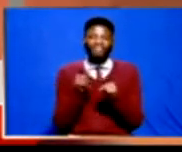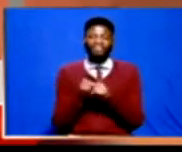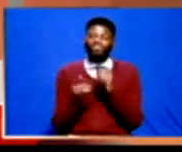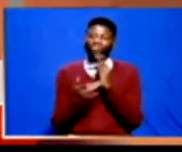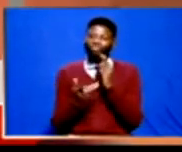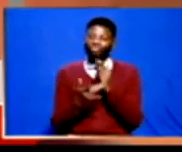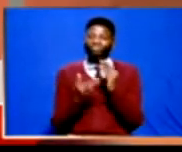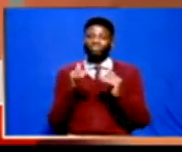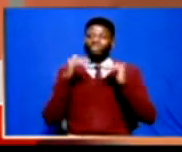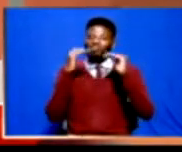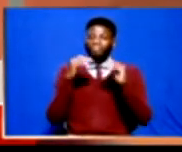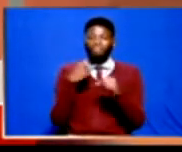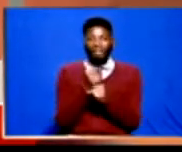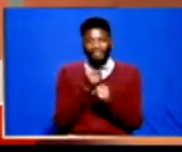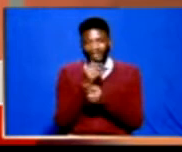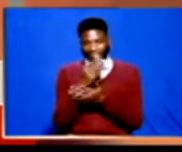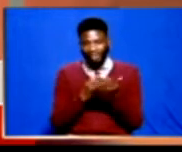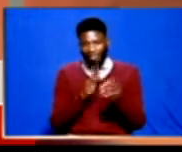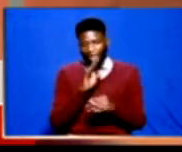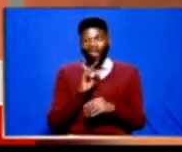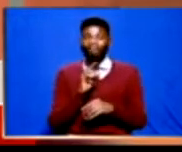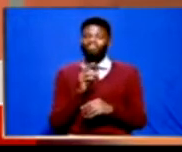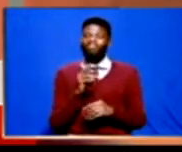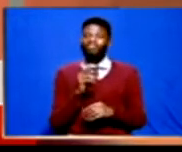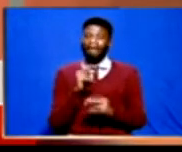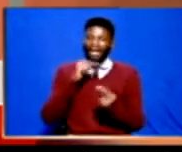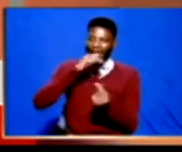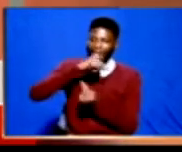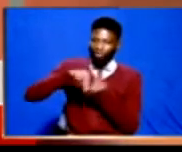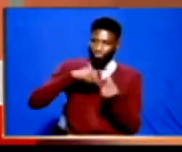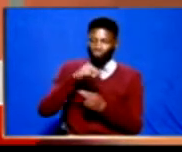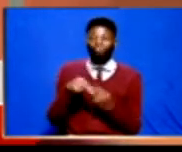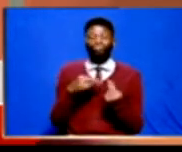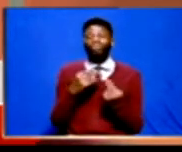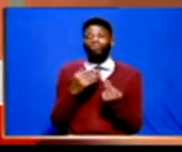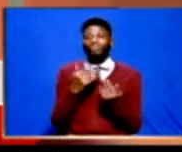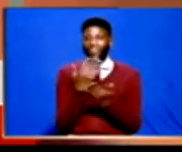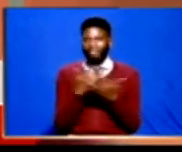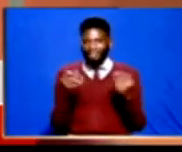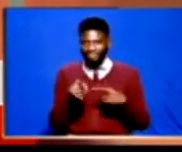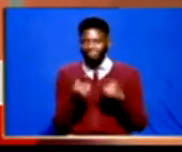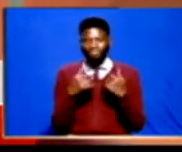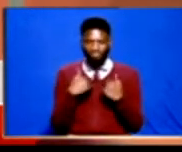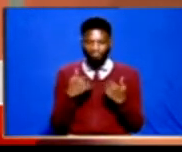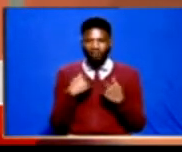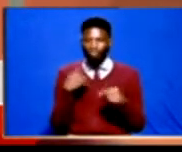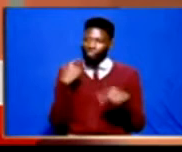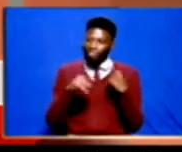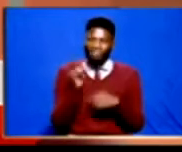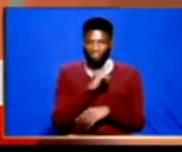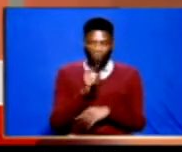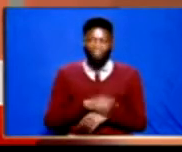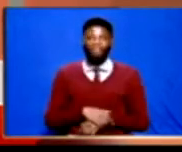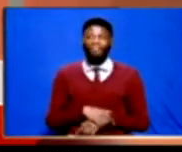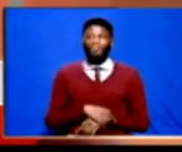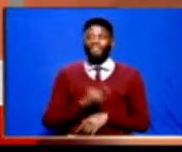sometimes renders some of these naturally occurring commodities to face stiff competition. Kenya Fluorspar had to shut